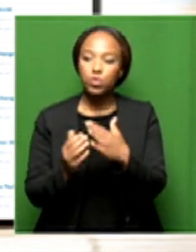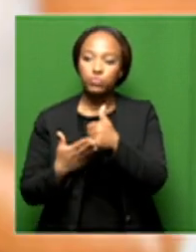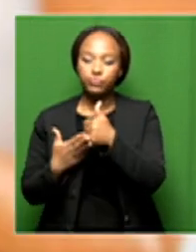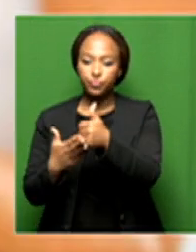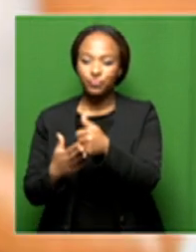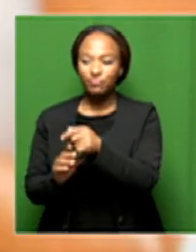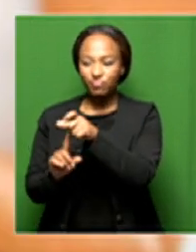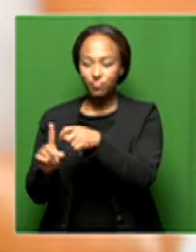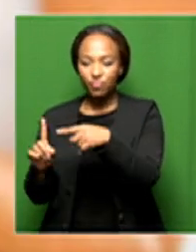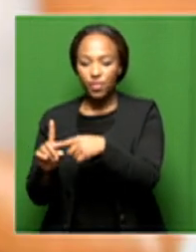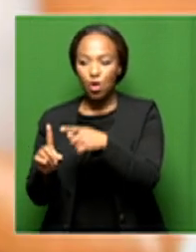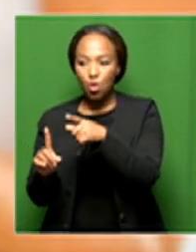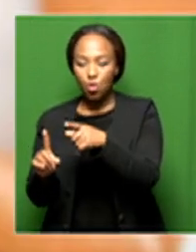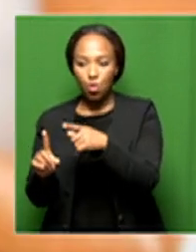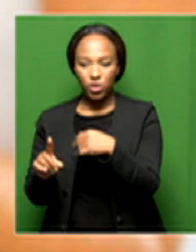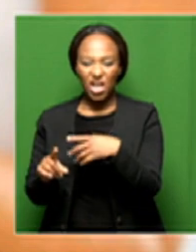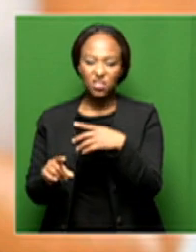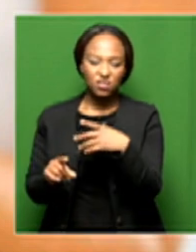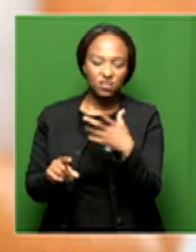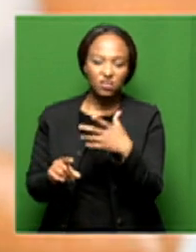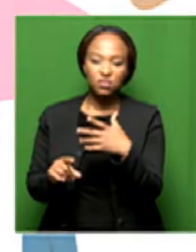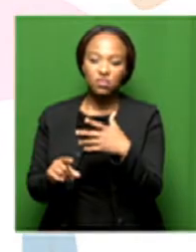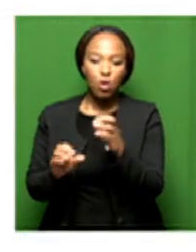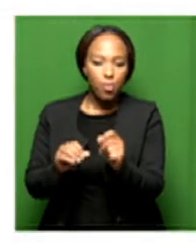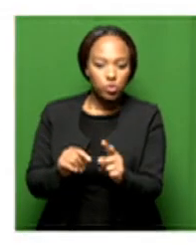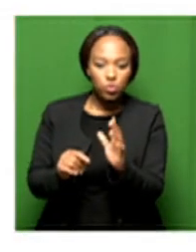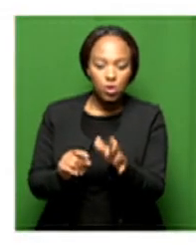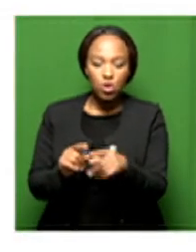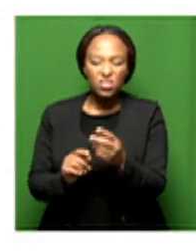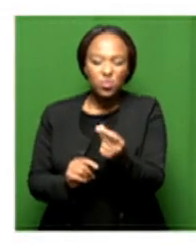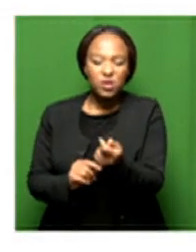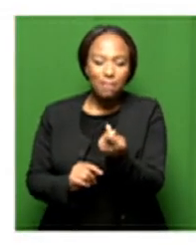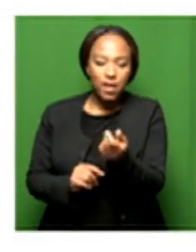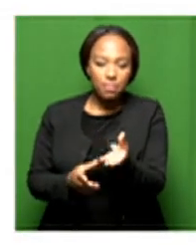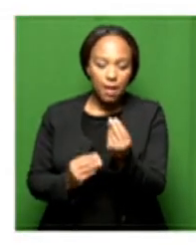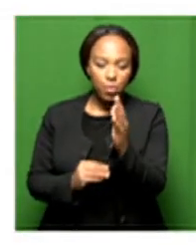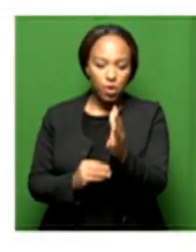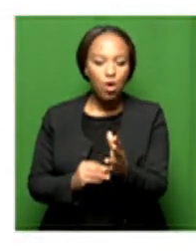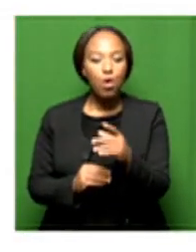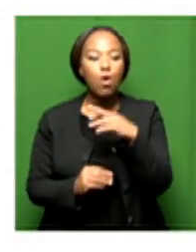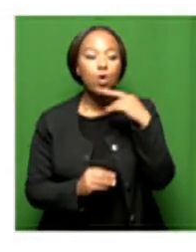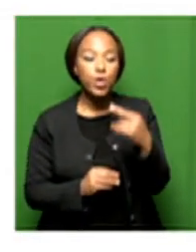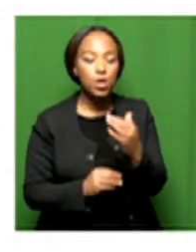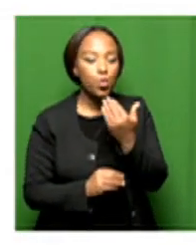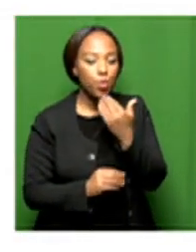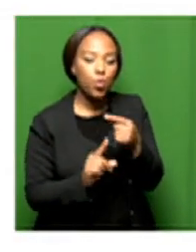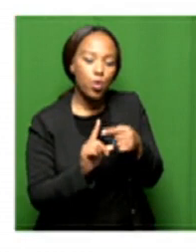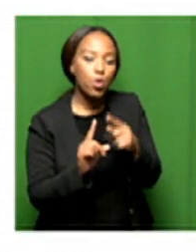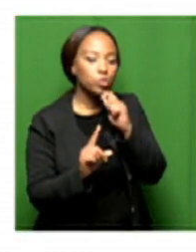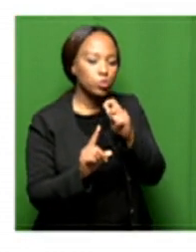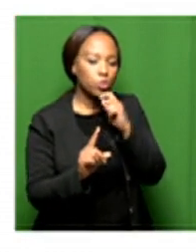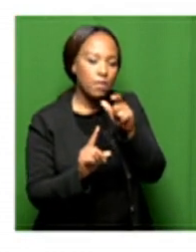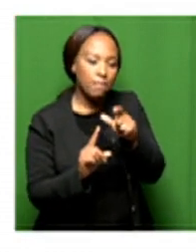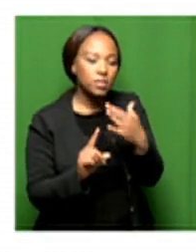distinguish between who is going to take chances and just try to get a quick buck from this, and who really will be a